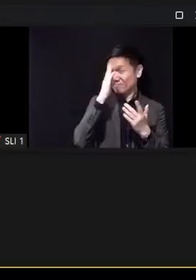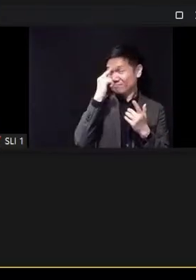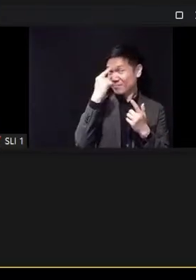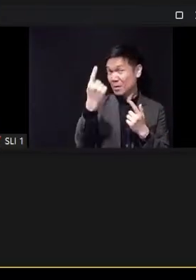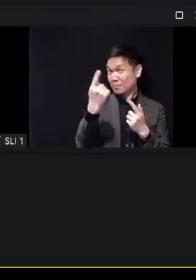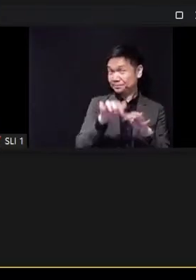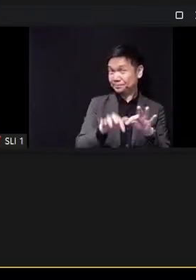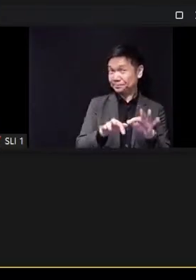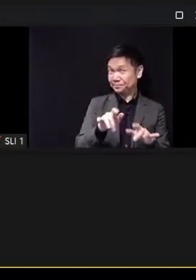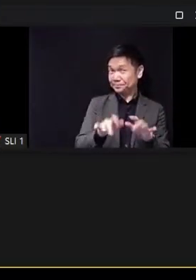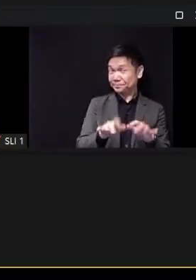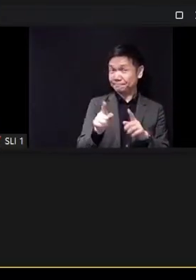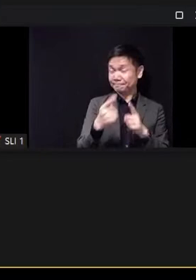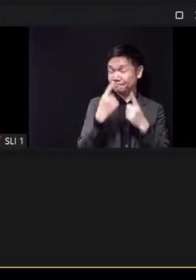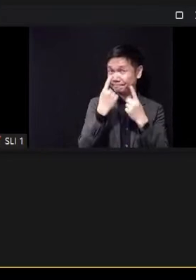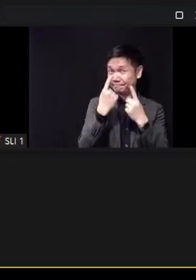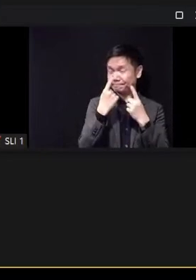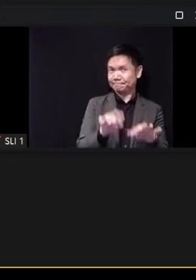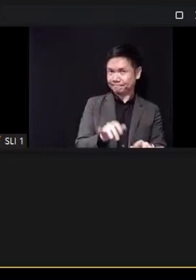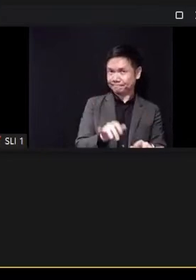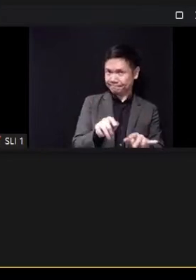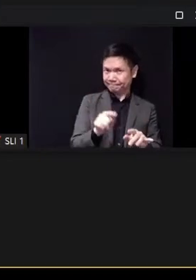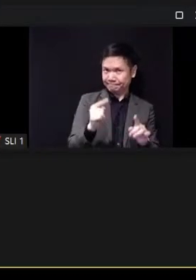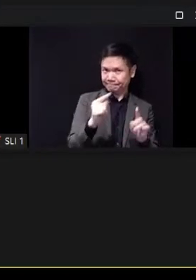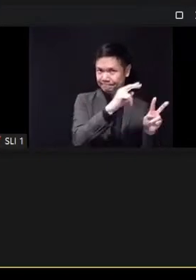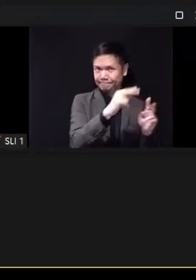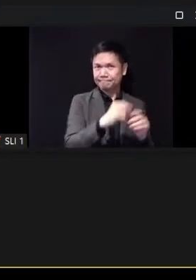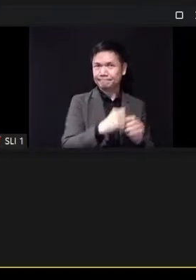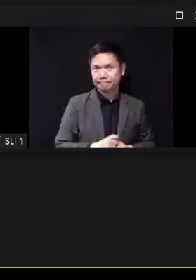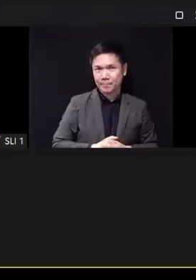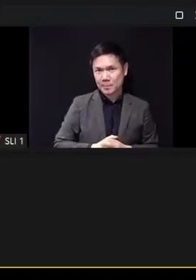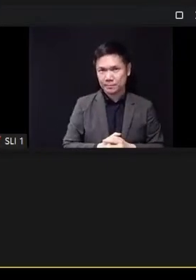And I'm sorry about actually these.